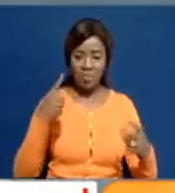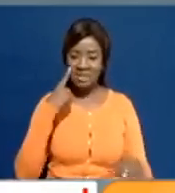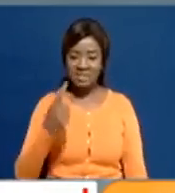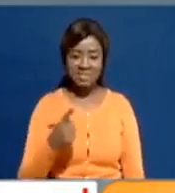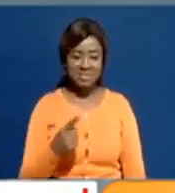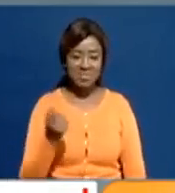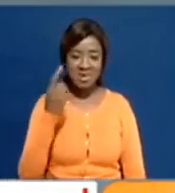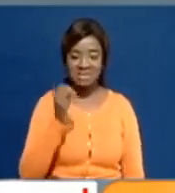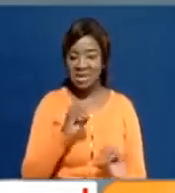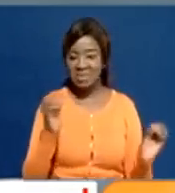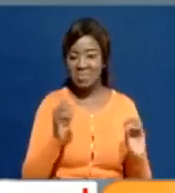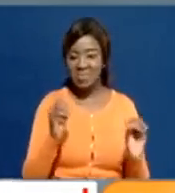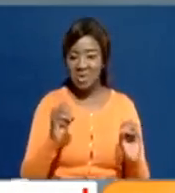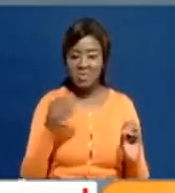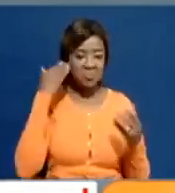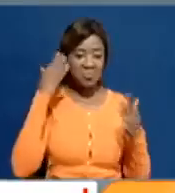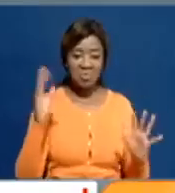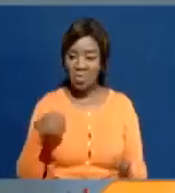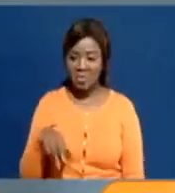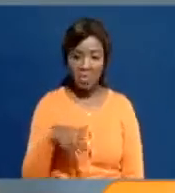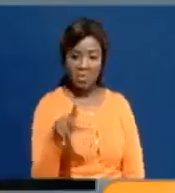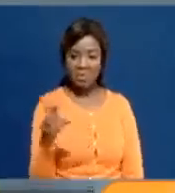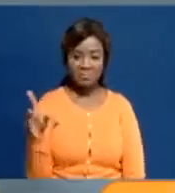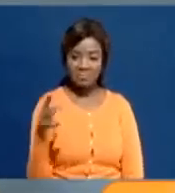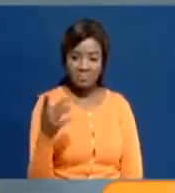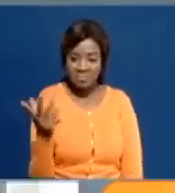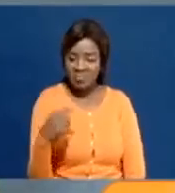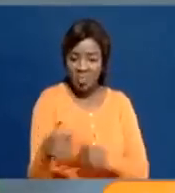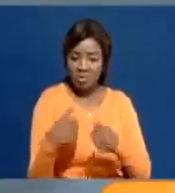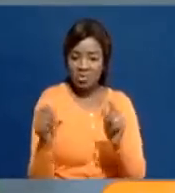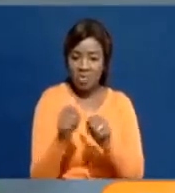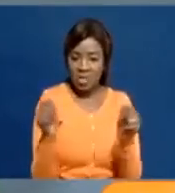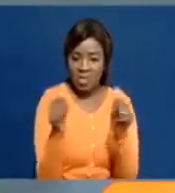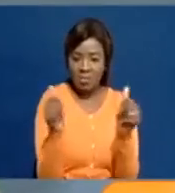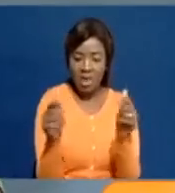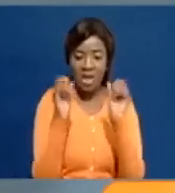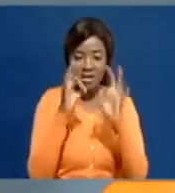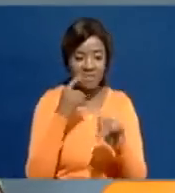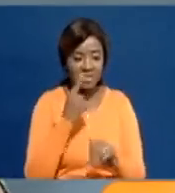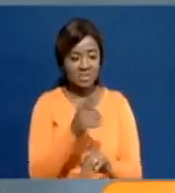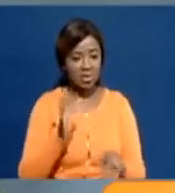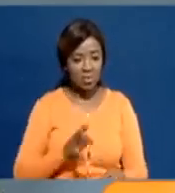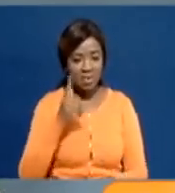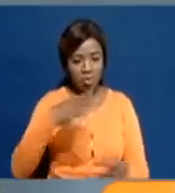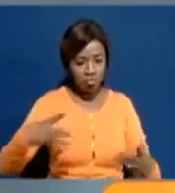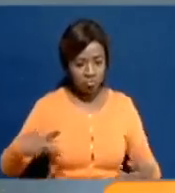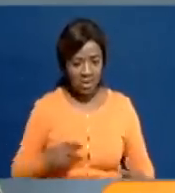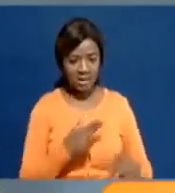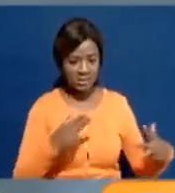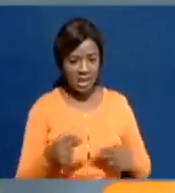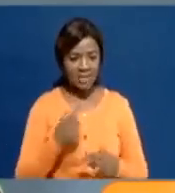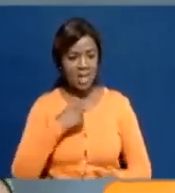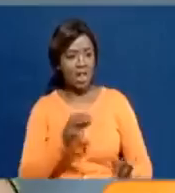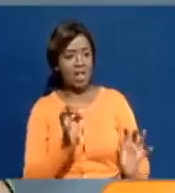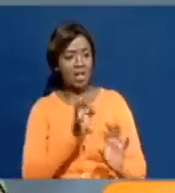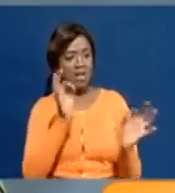they also wear prostheses and they walk and life goes on. When I see women who've had mastectomies and they're just battling it out, I say, my